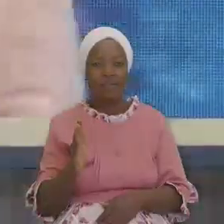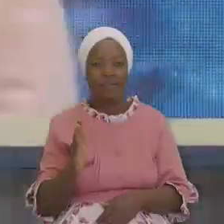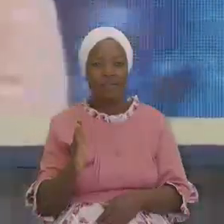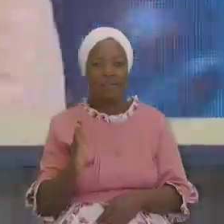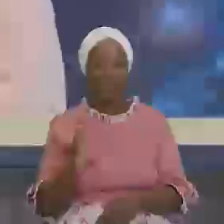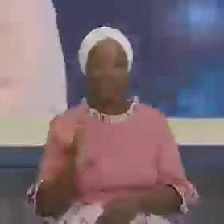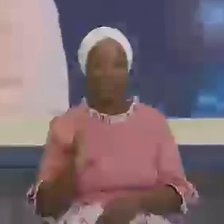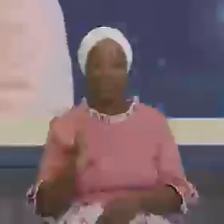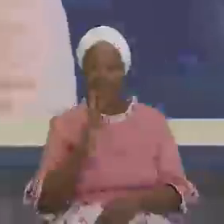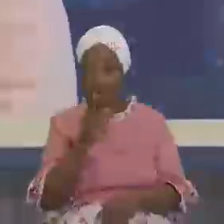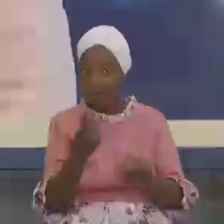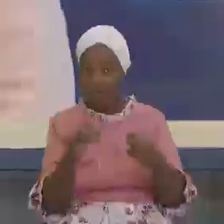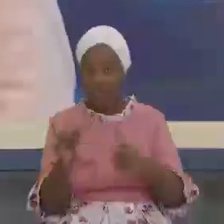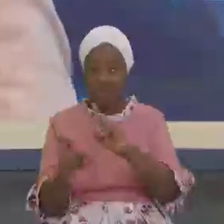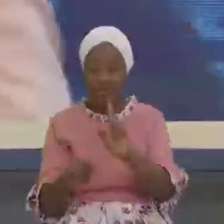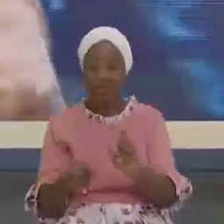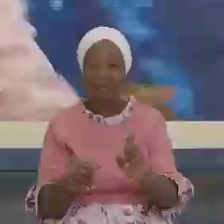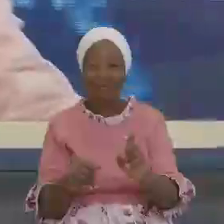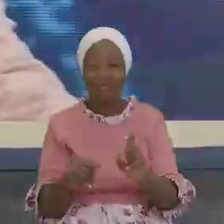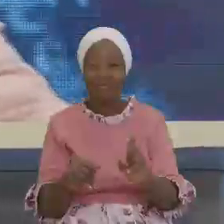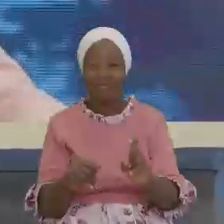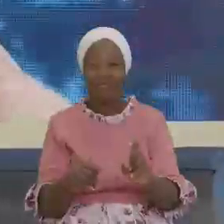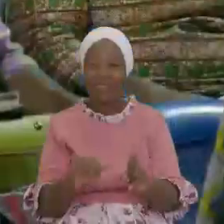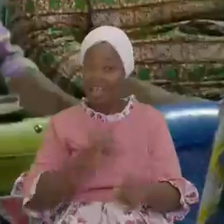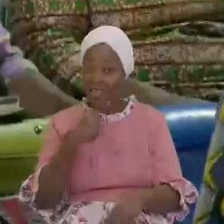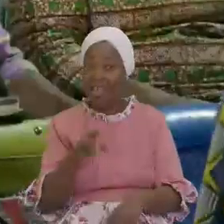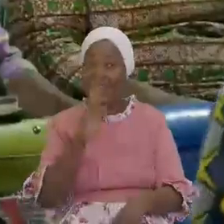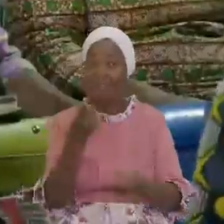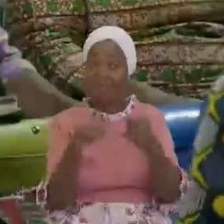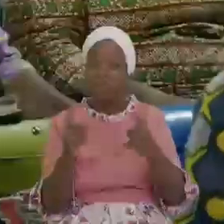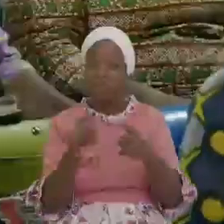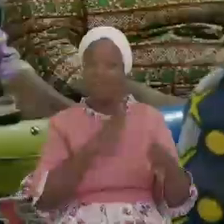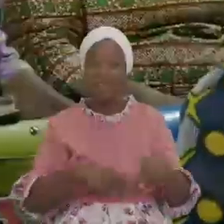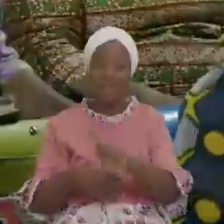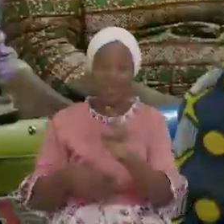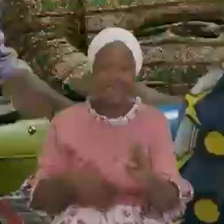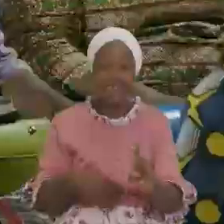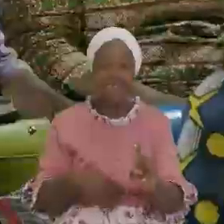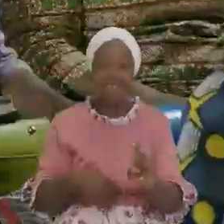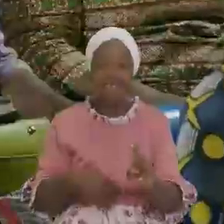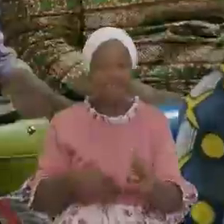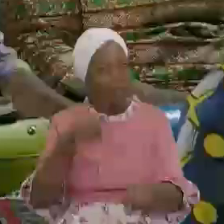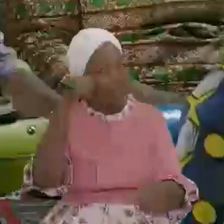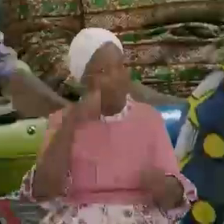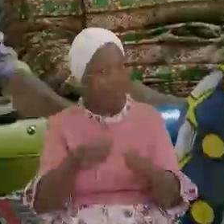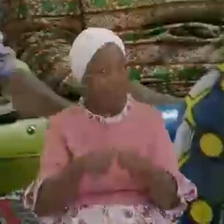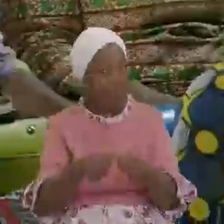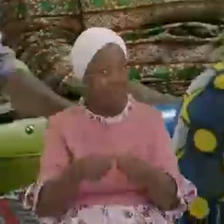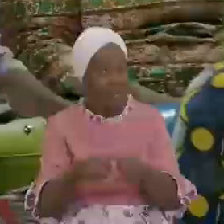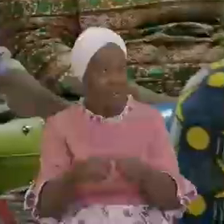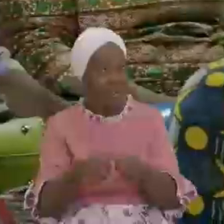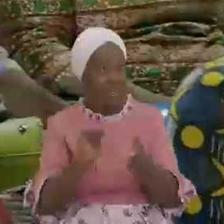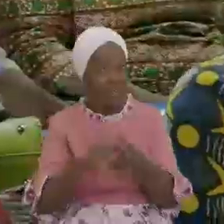Are you coming? I said, are you coming to Christ? Remember, while we were yet